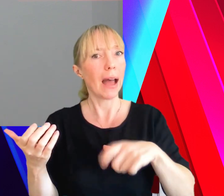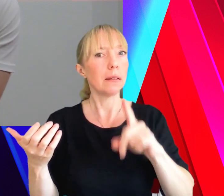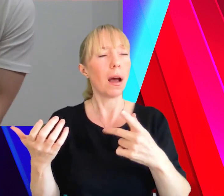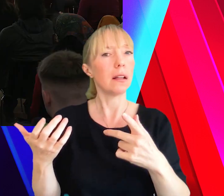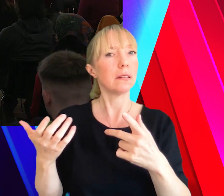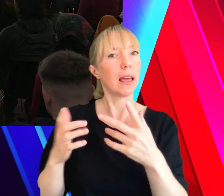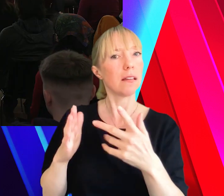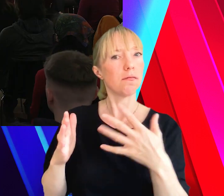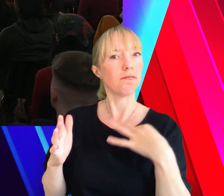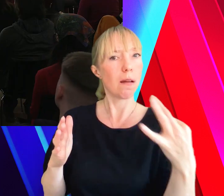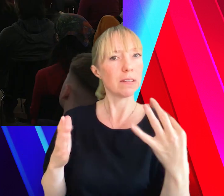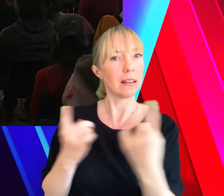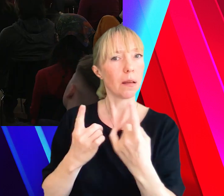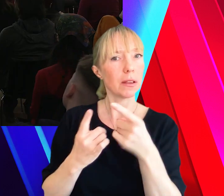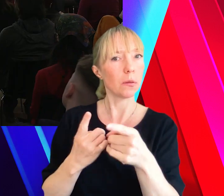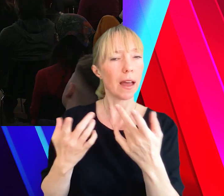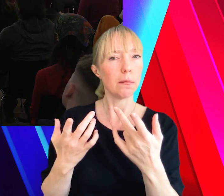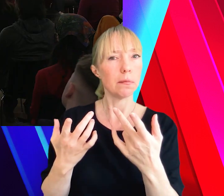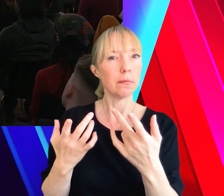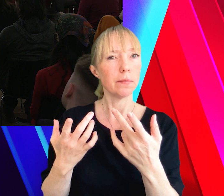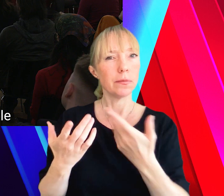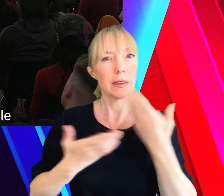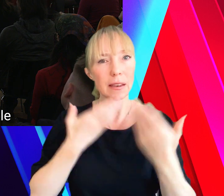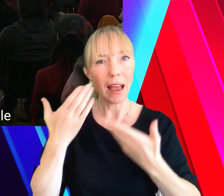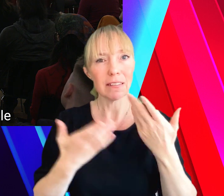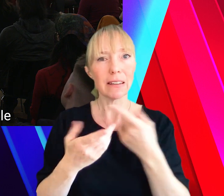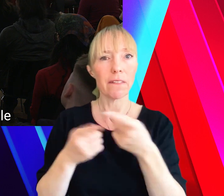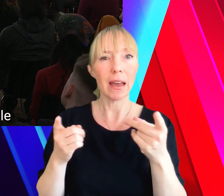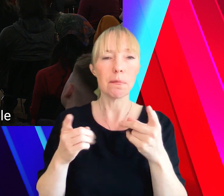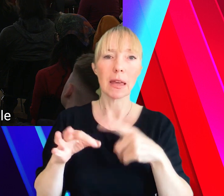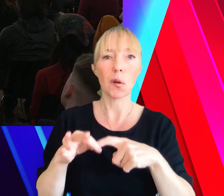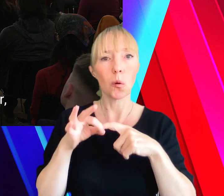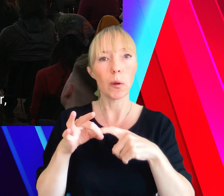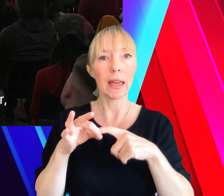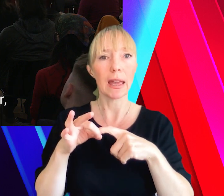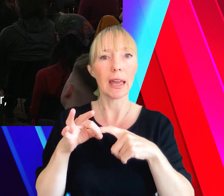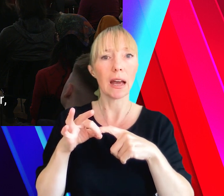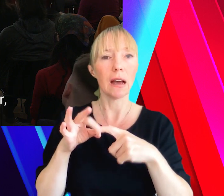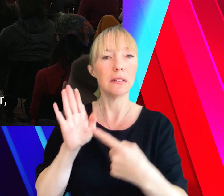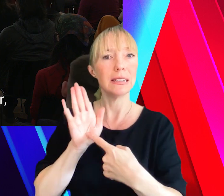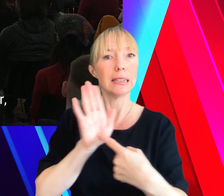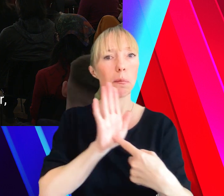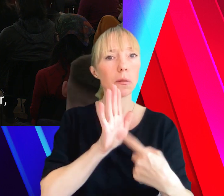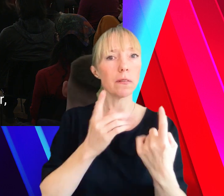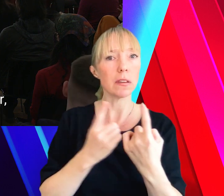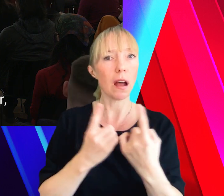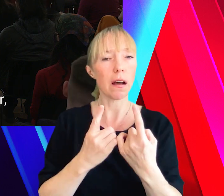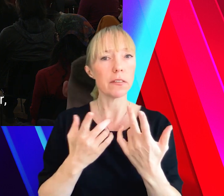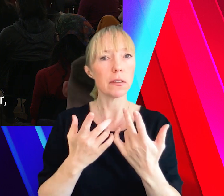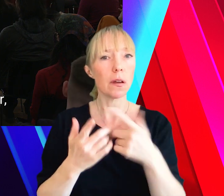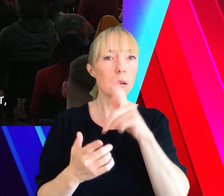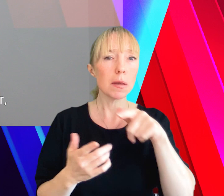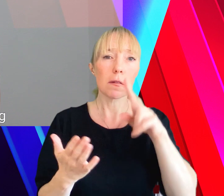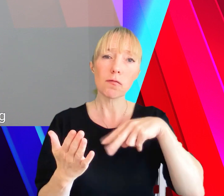something like that means something to them about like, I don't know, because there's this whole like narrative of them being like this queer kind of like